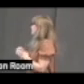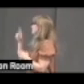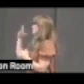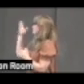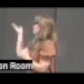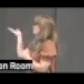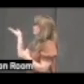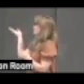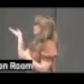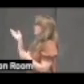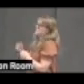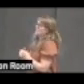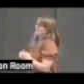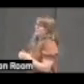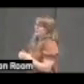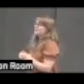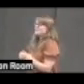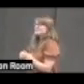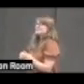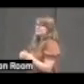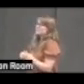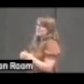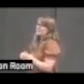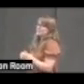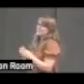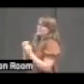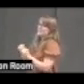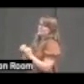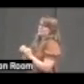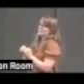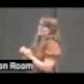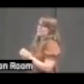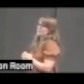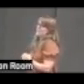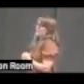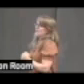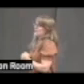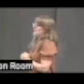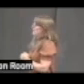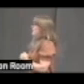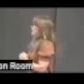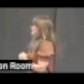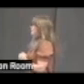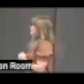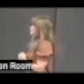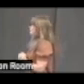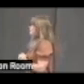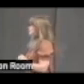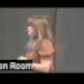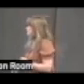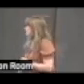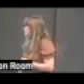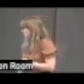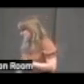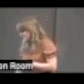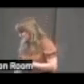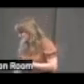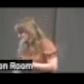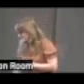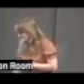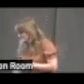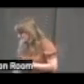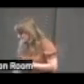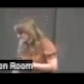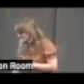And it turns out the winners also do better in the intermission or having breeding success than the